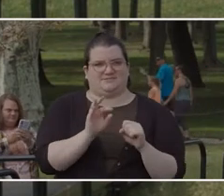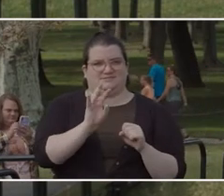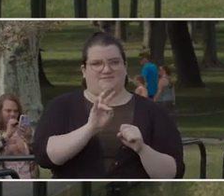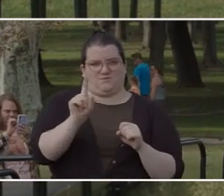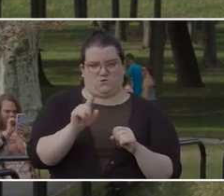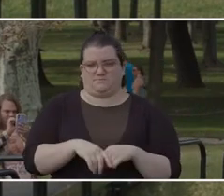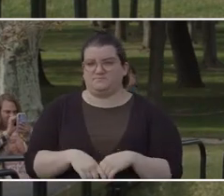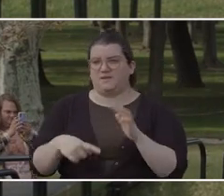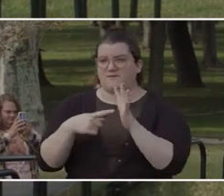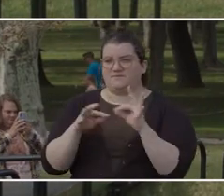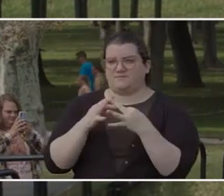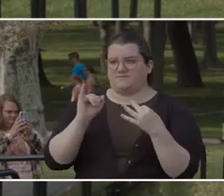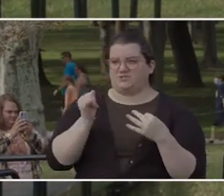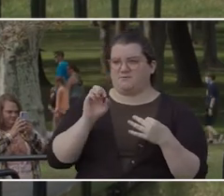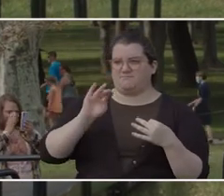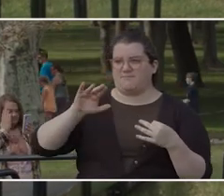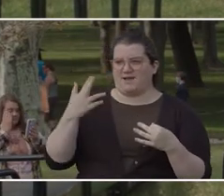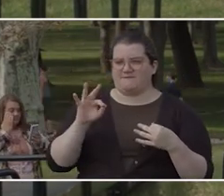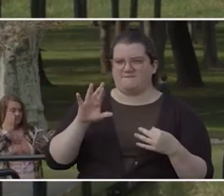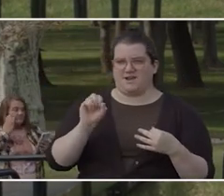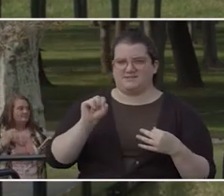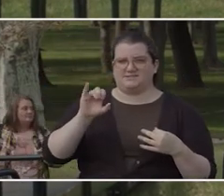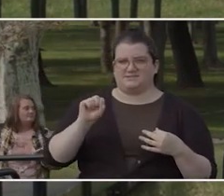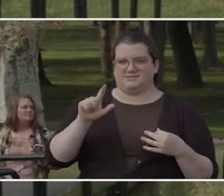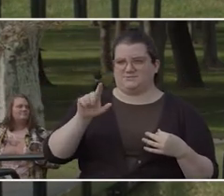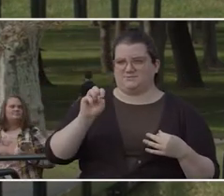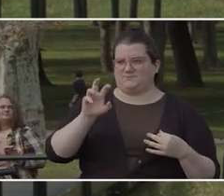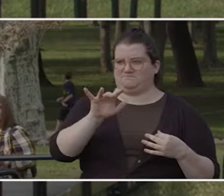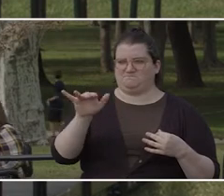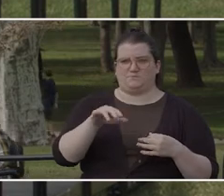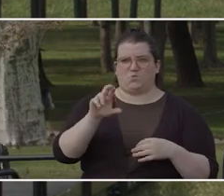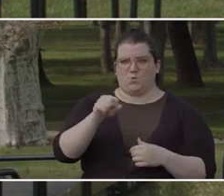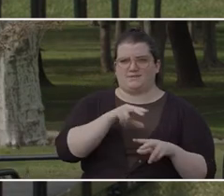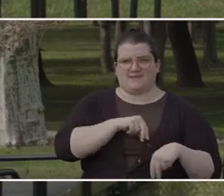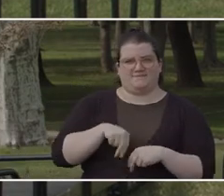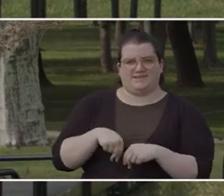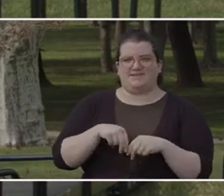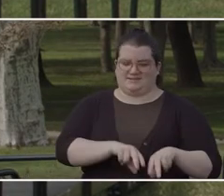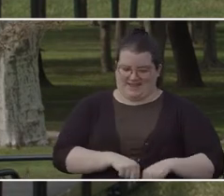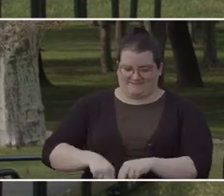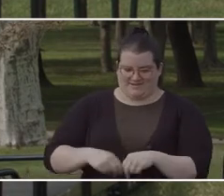On behalf of the family of Jeremiah Francis Whittier, U.S. Navy, from 1970 to